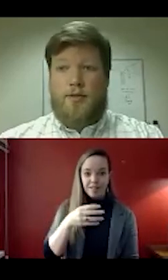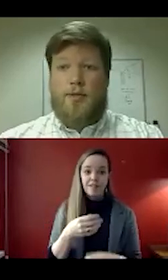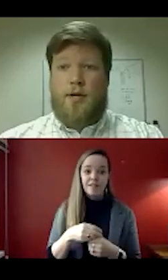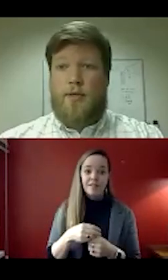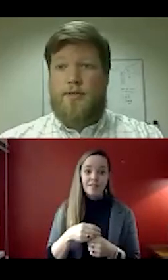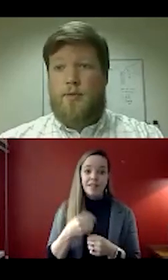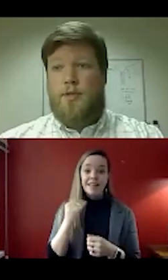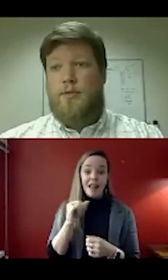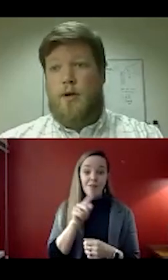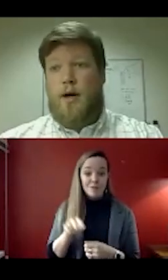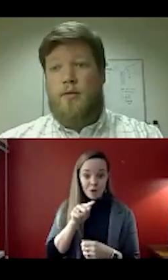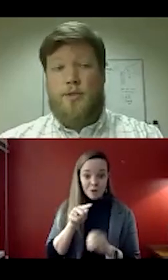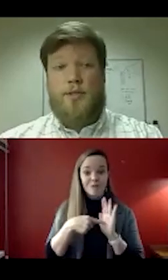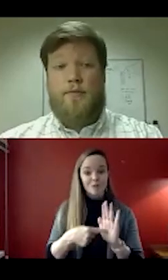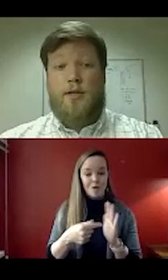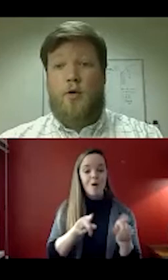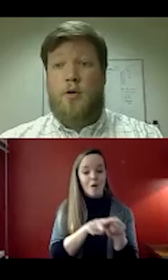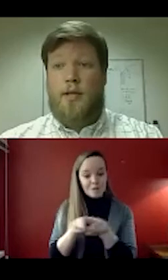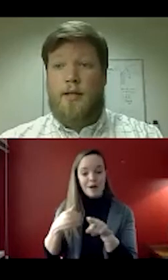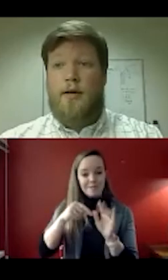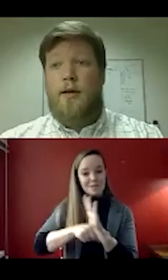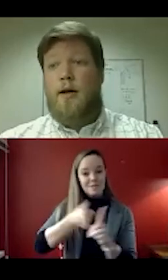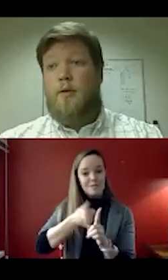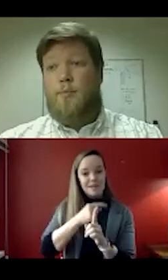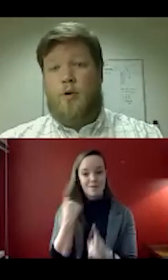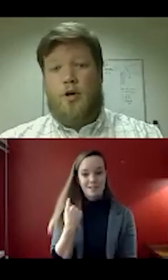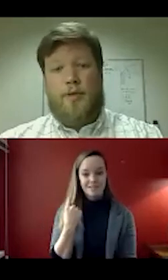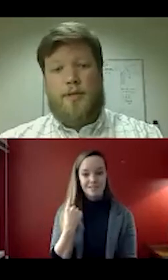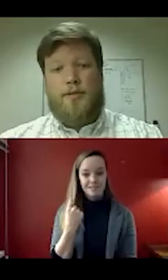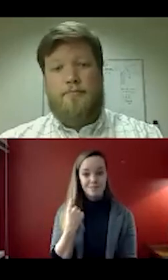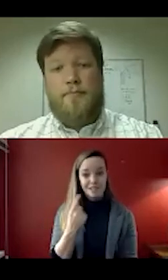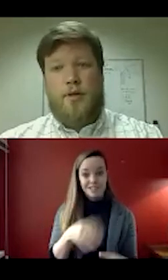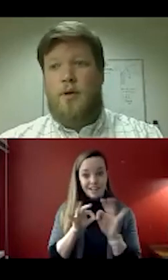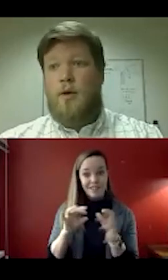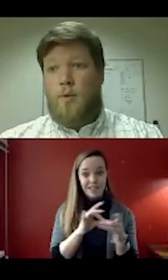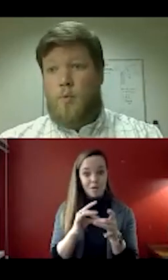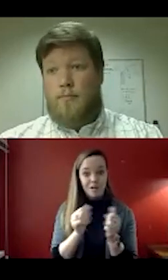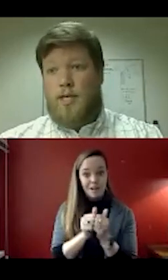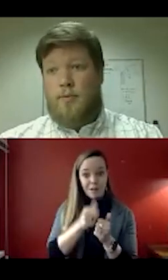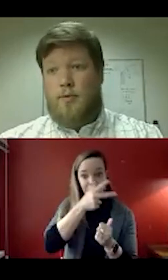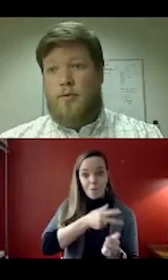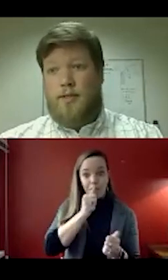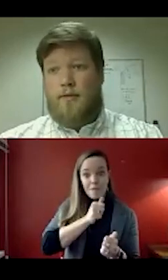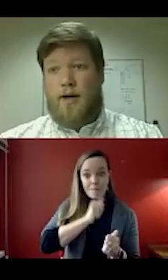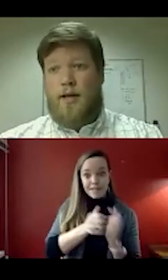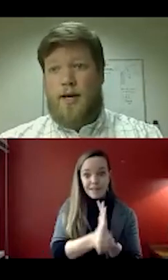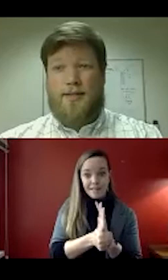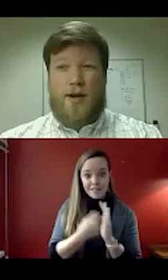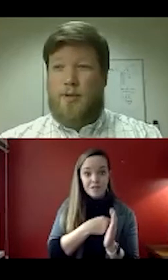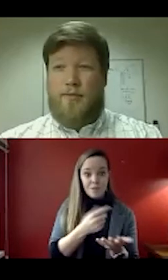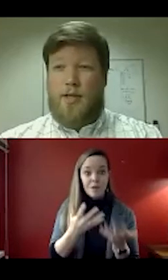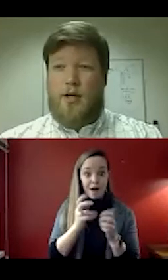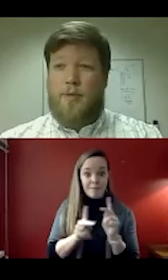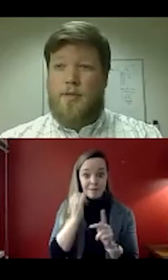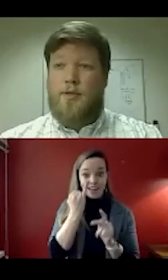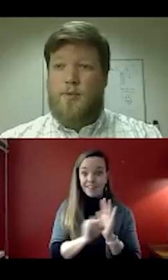at suicide risk, which is significantly correlated with poor coping skills. So we want people who identify as not